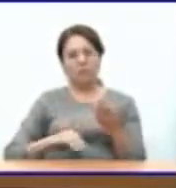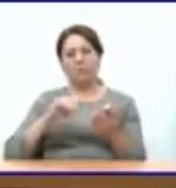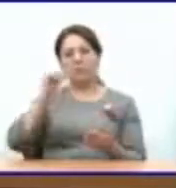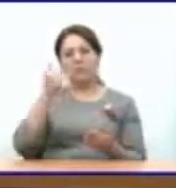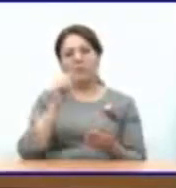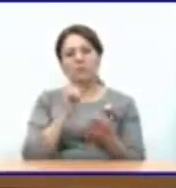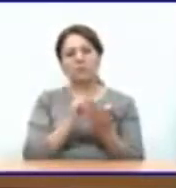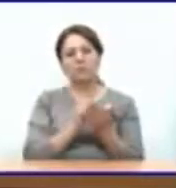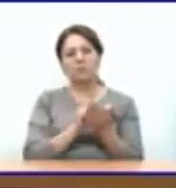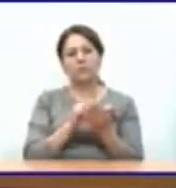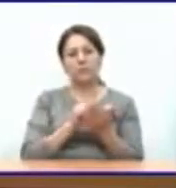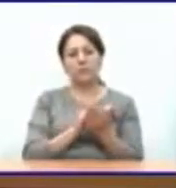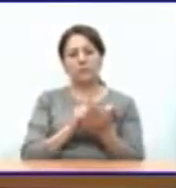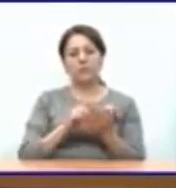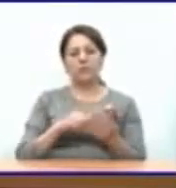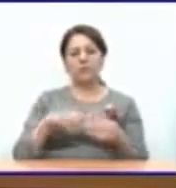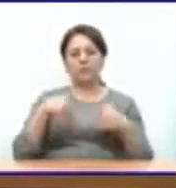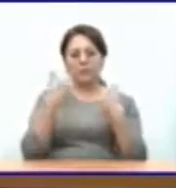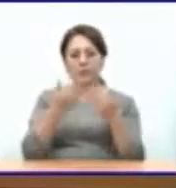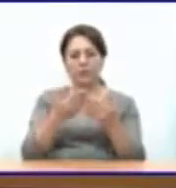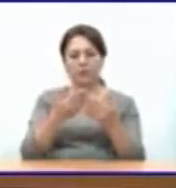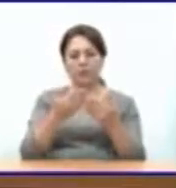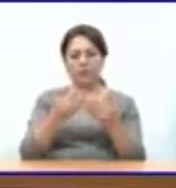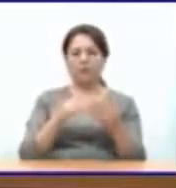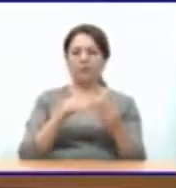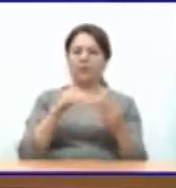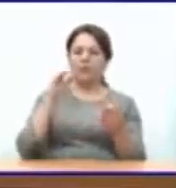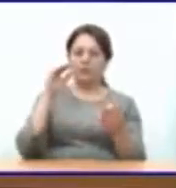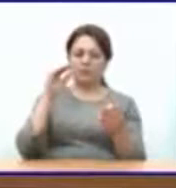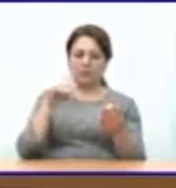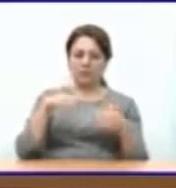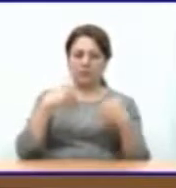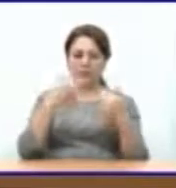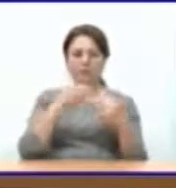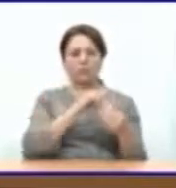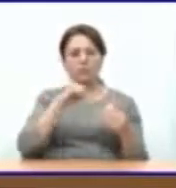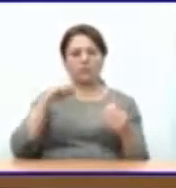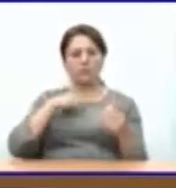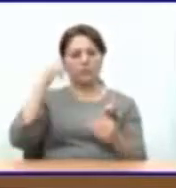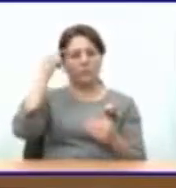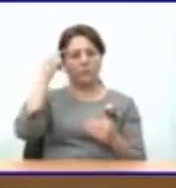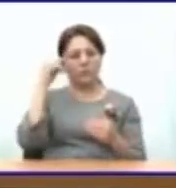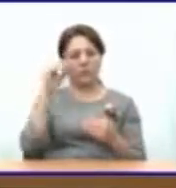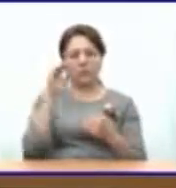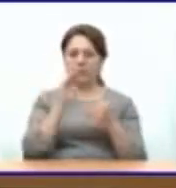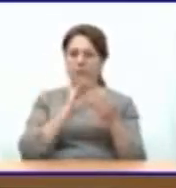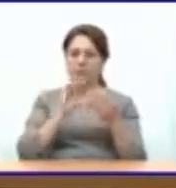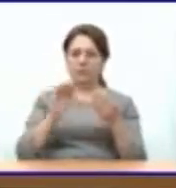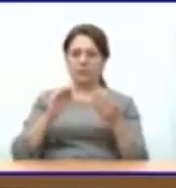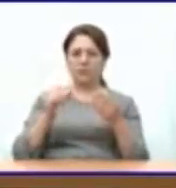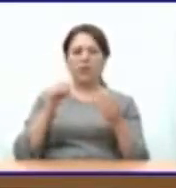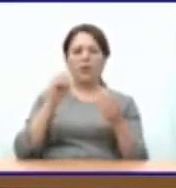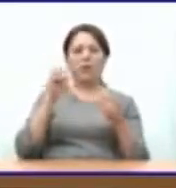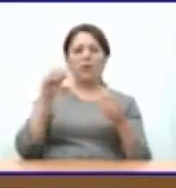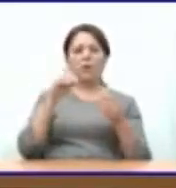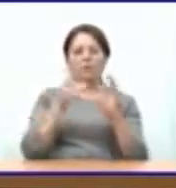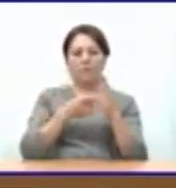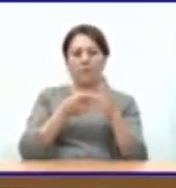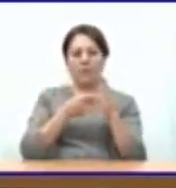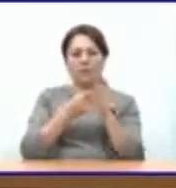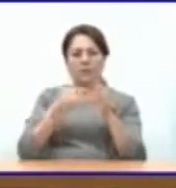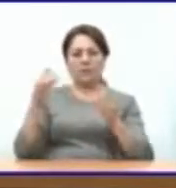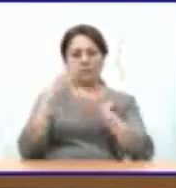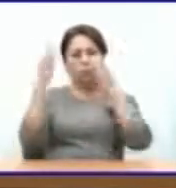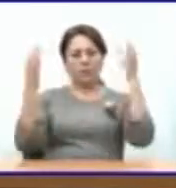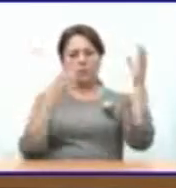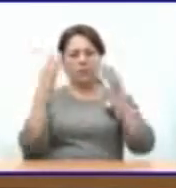topshirig'imiz. Quyidagi tasdiqlarga o'z munosabatingizni bildiring. Magnit bo'ronlar ko'pgina insonlarning